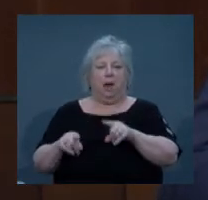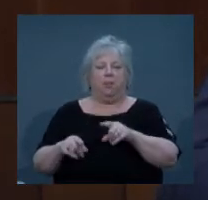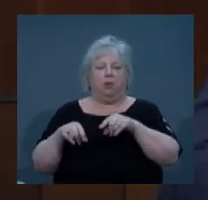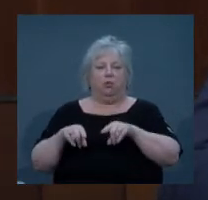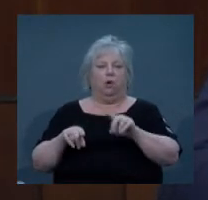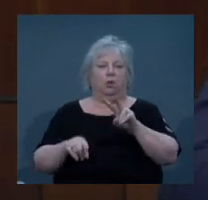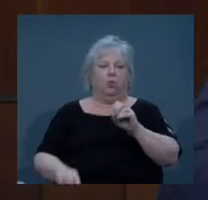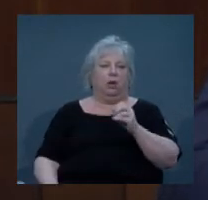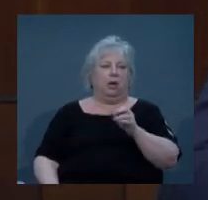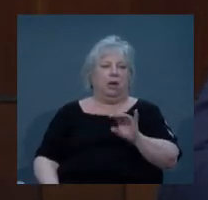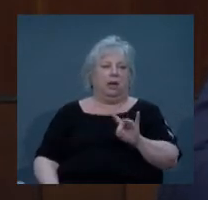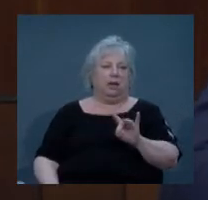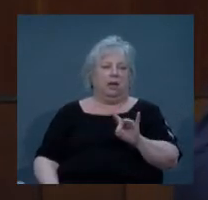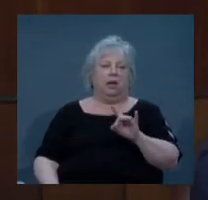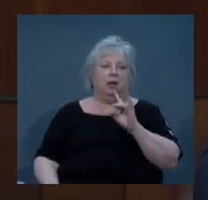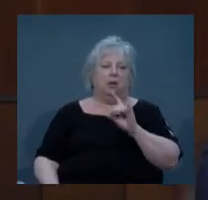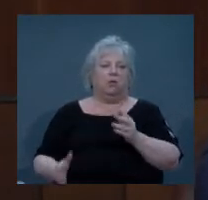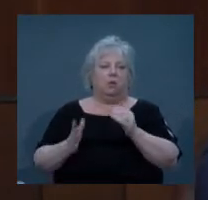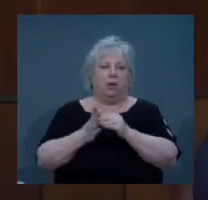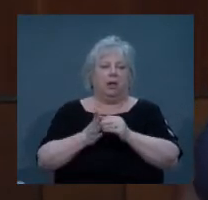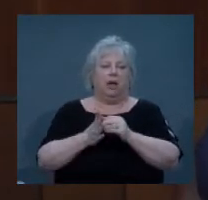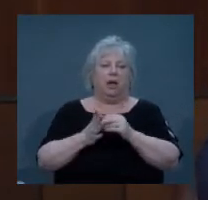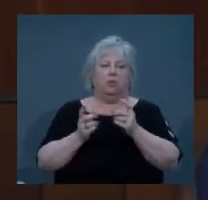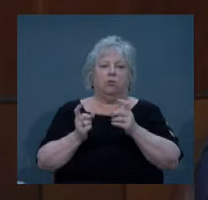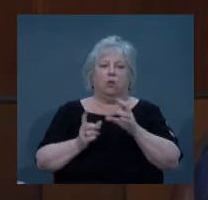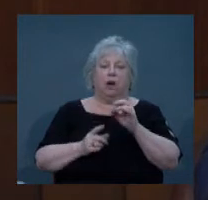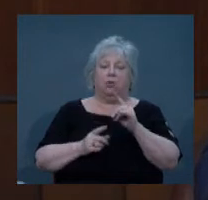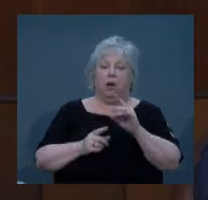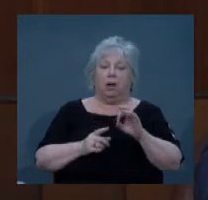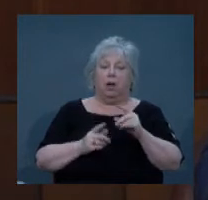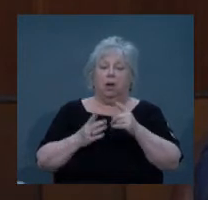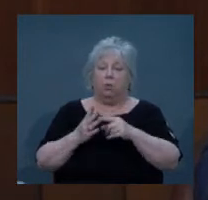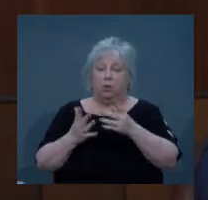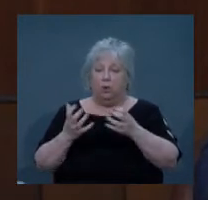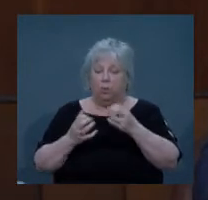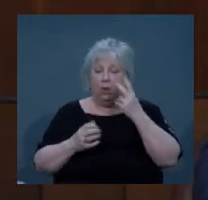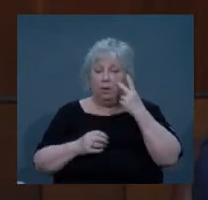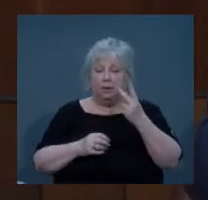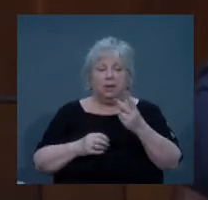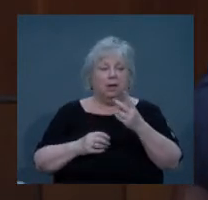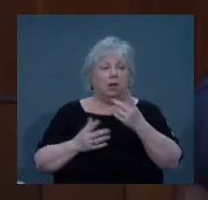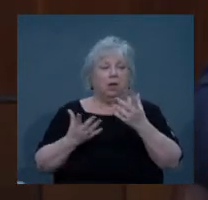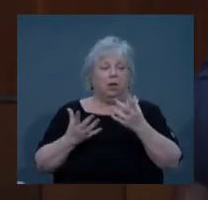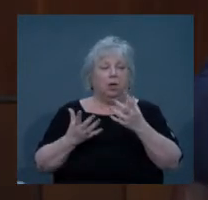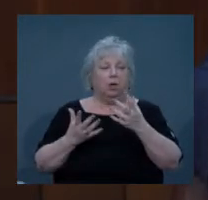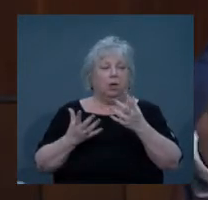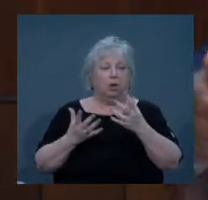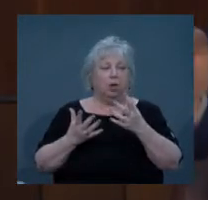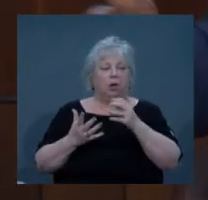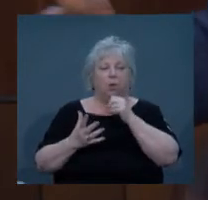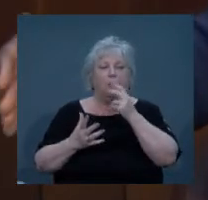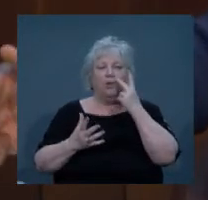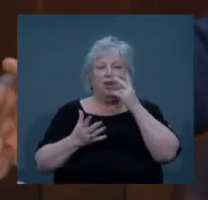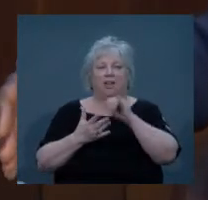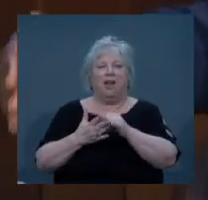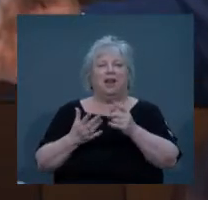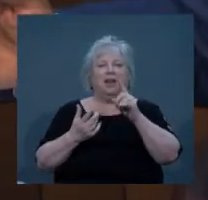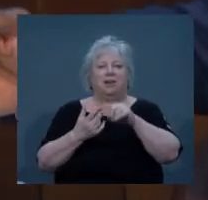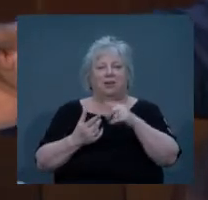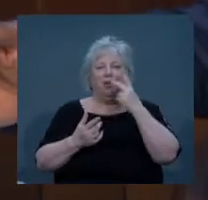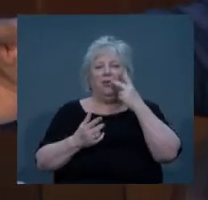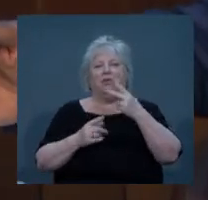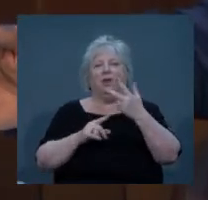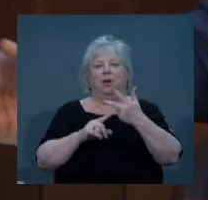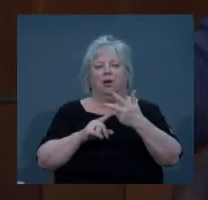2018. So again, a lot of, Director Adcock, what you're wanting to see is you won't see that until you see quarter 3 and